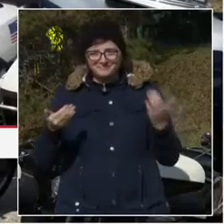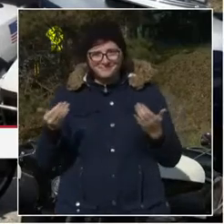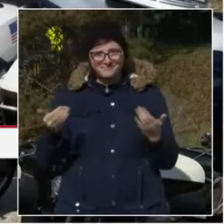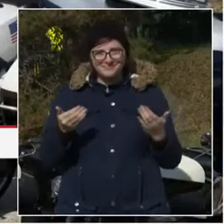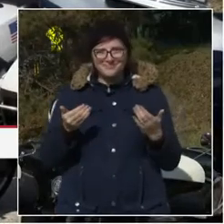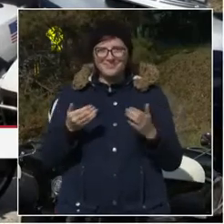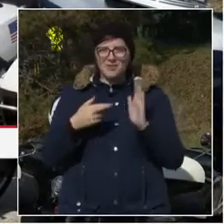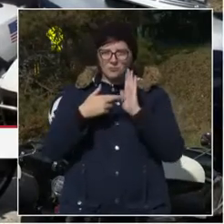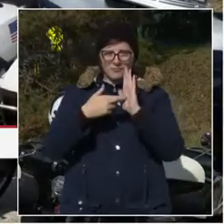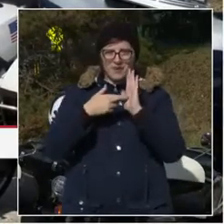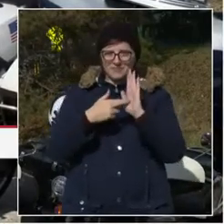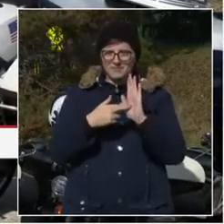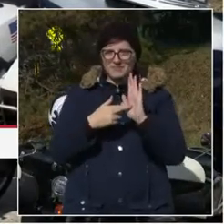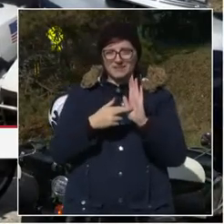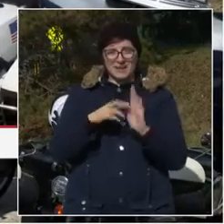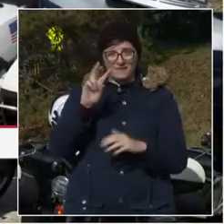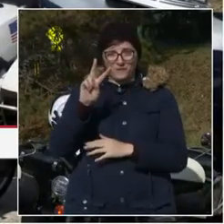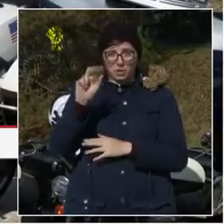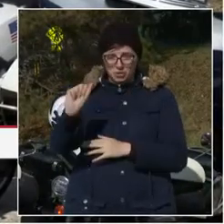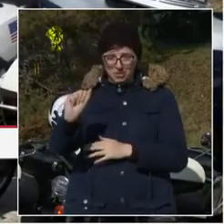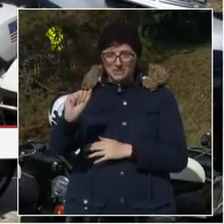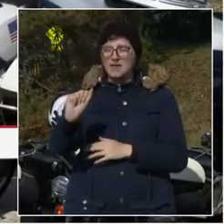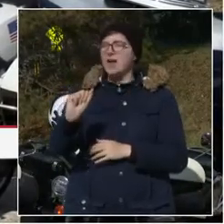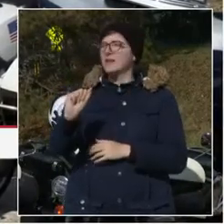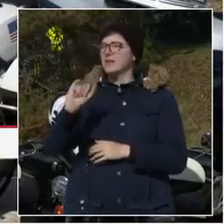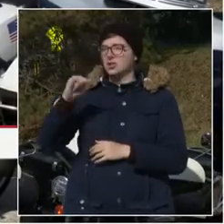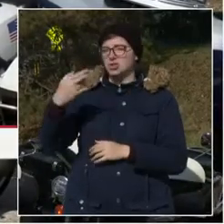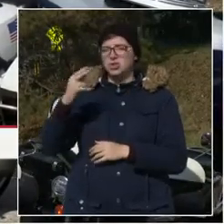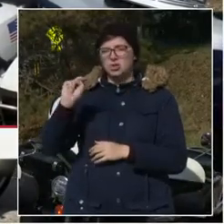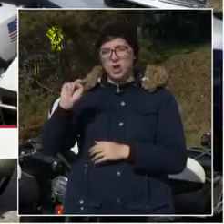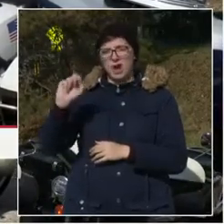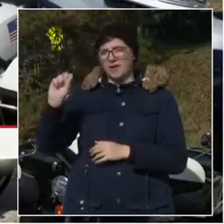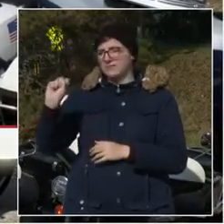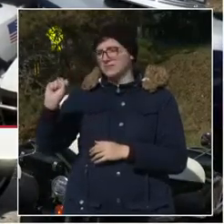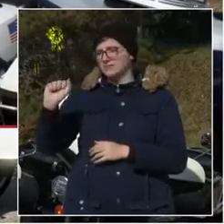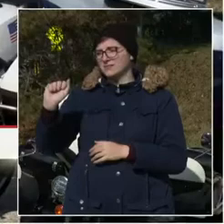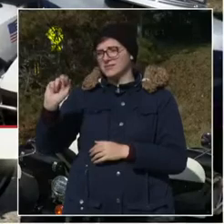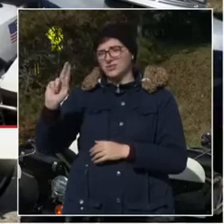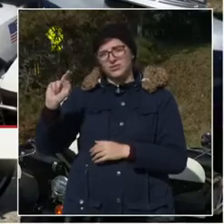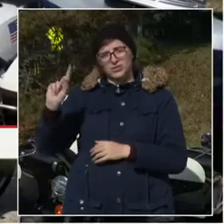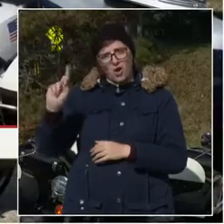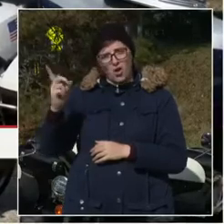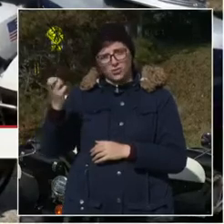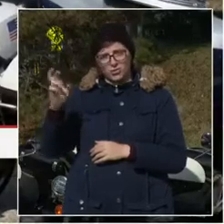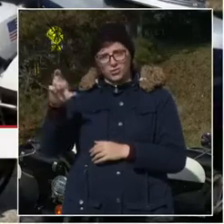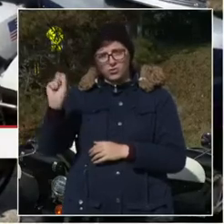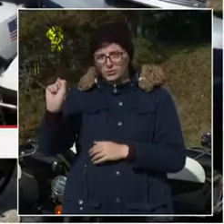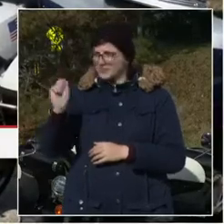to represent the voice of the Commonwealth of Virginia, John Saunders. John, could you come to the podium, please?